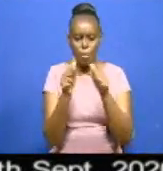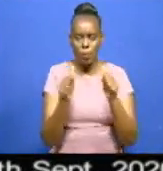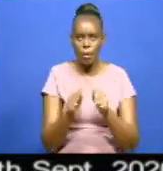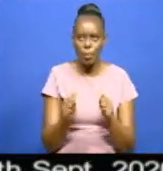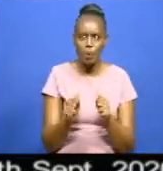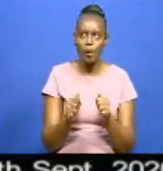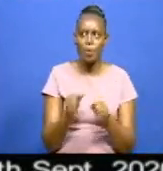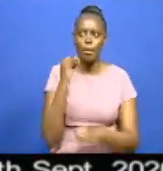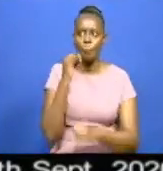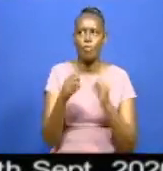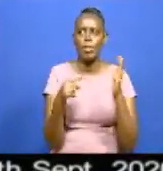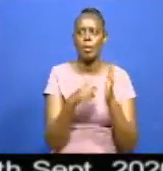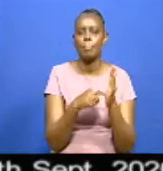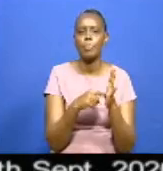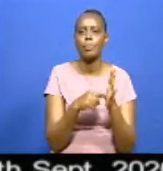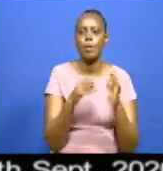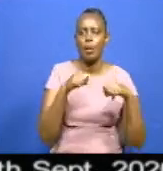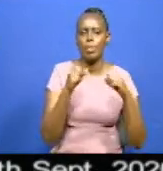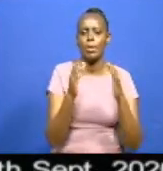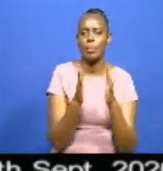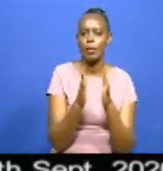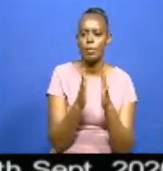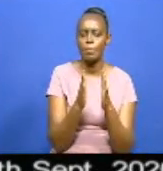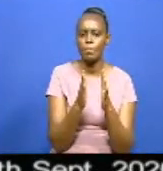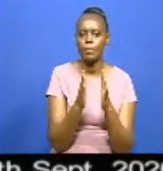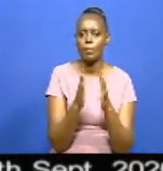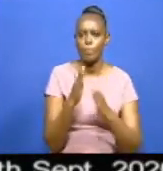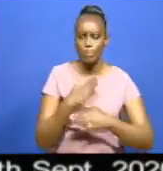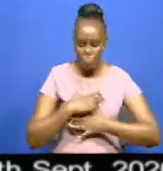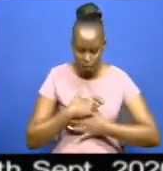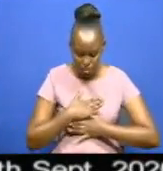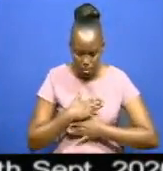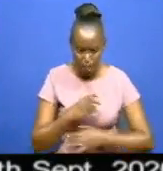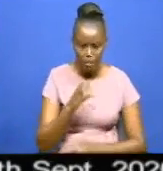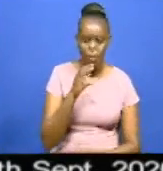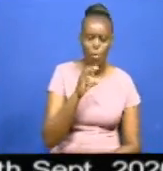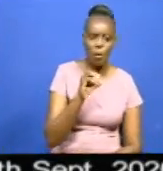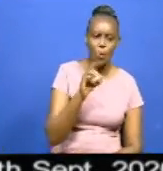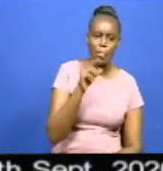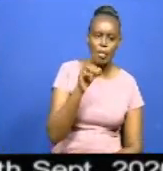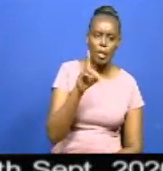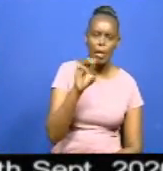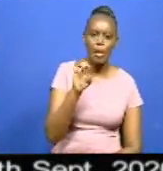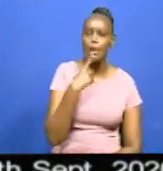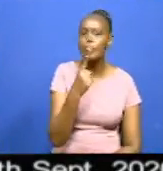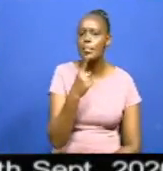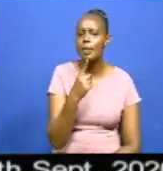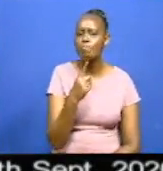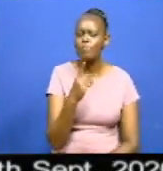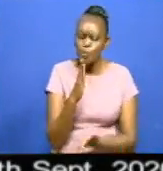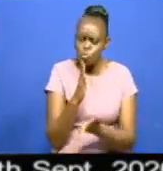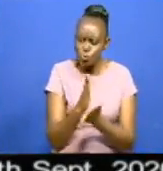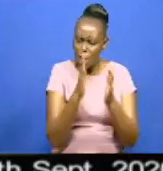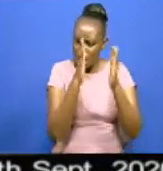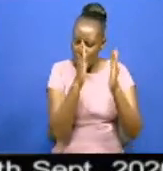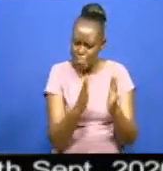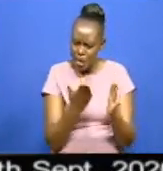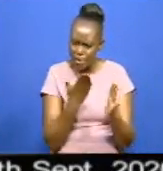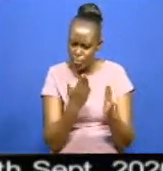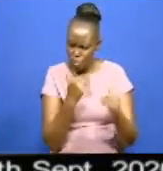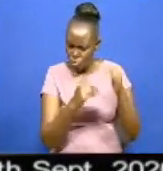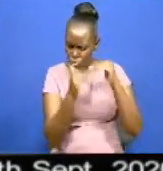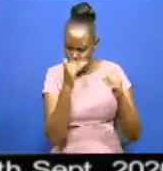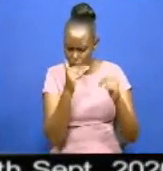Mr. Speaker, and I want to agree, I think it was Honorable Tiende who said it. Surely, if the